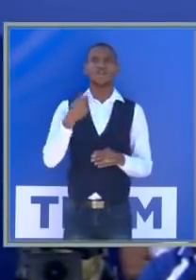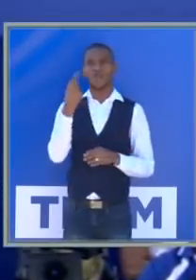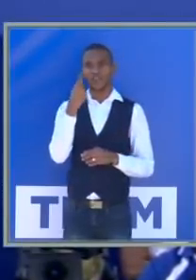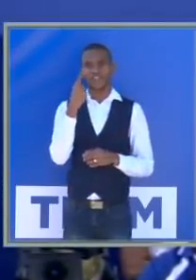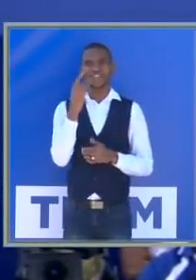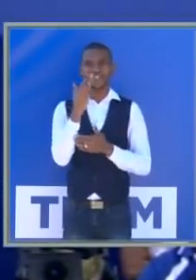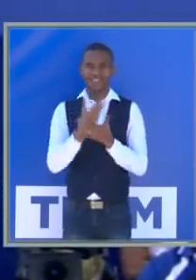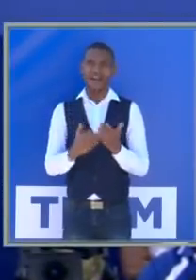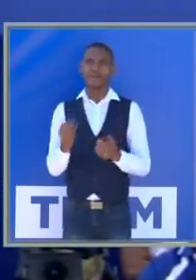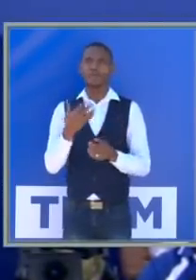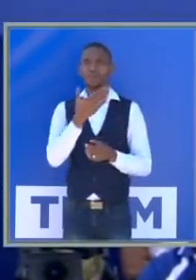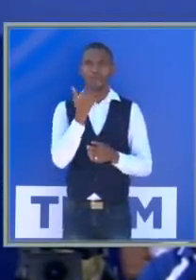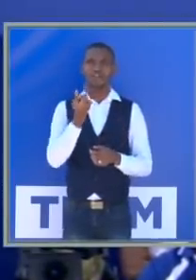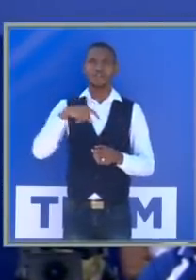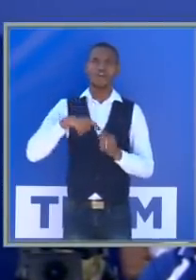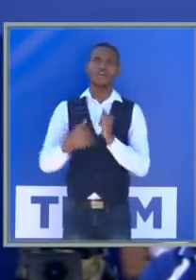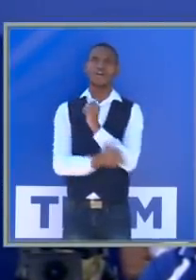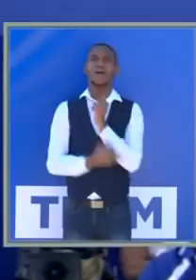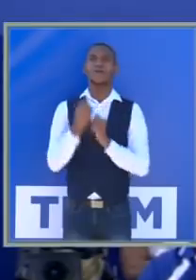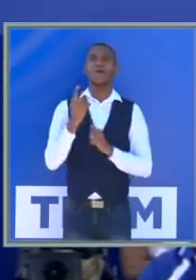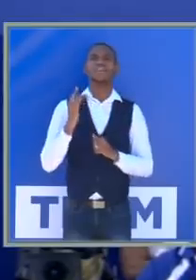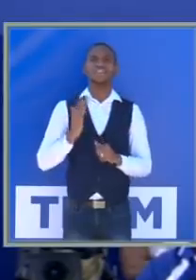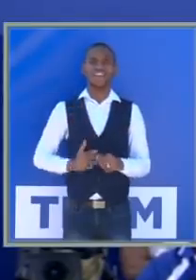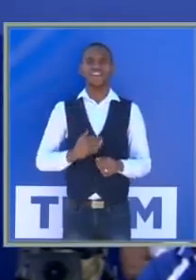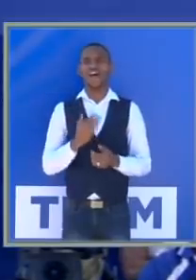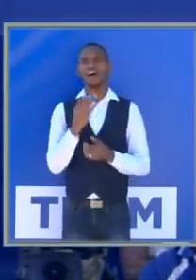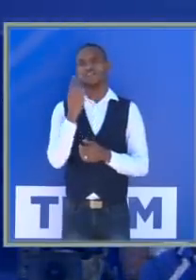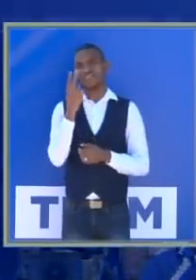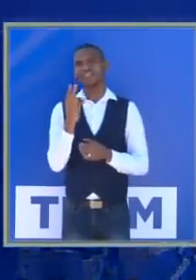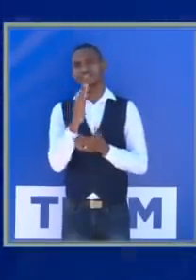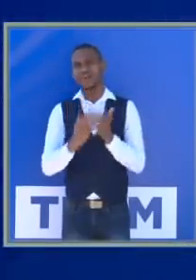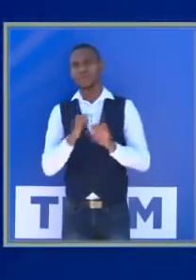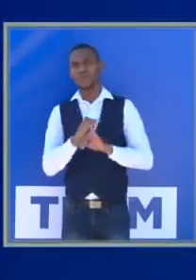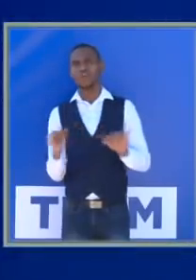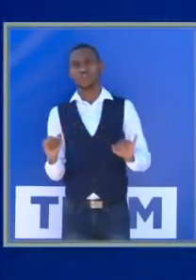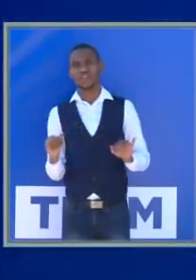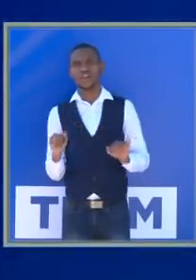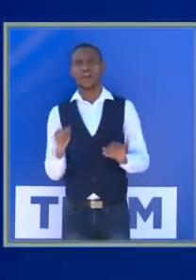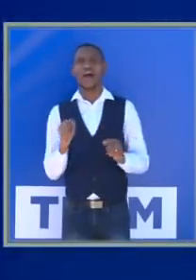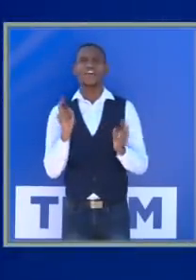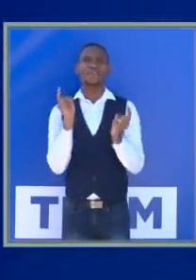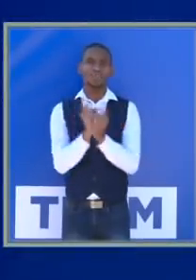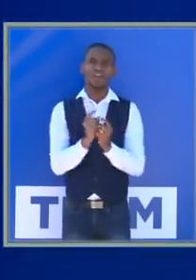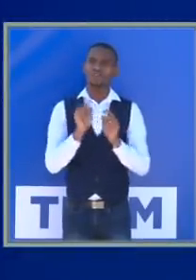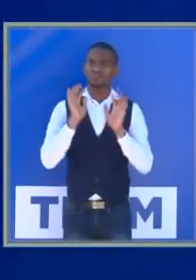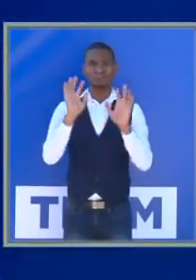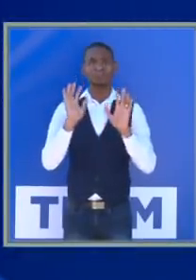some of the best of our country on one side, and I've seen some of the worst. I've